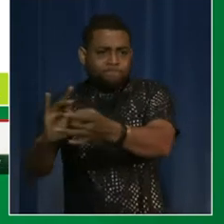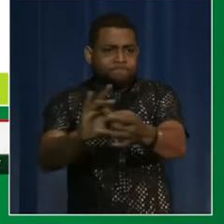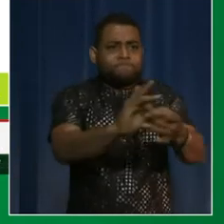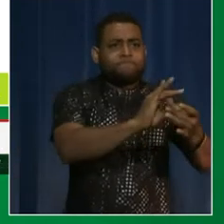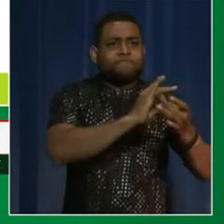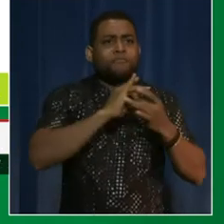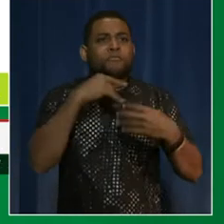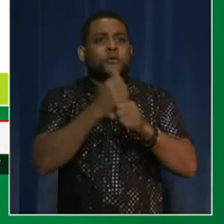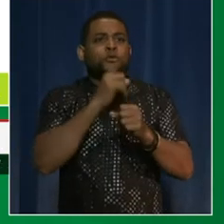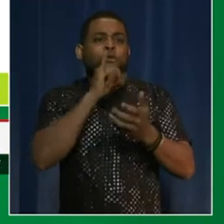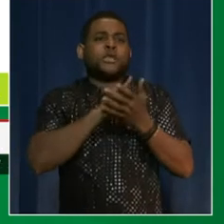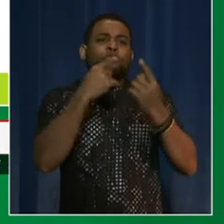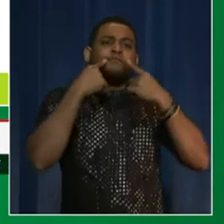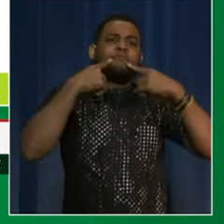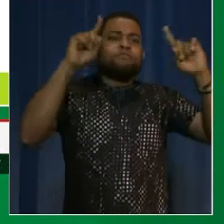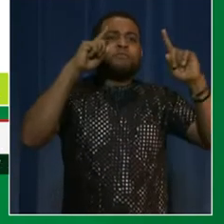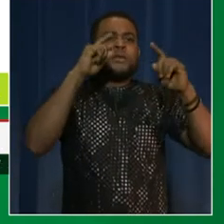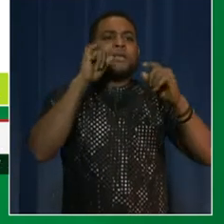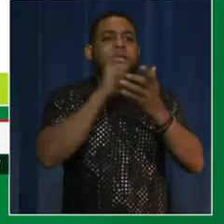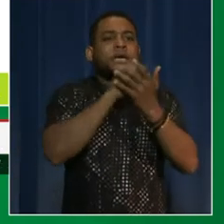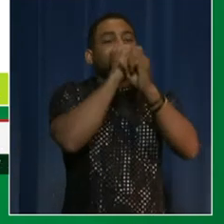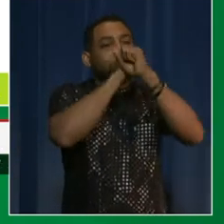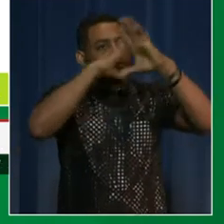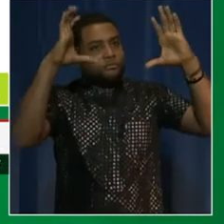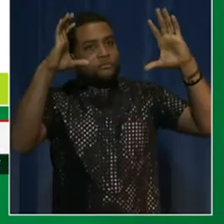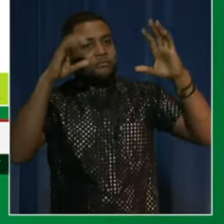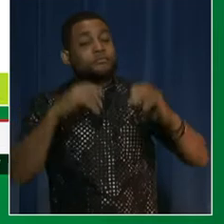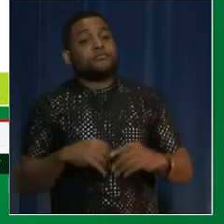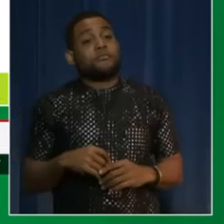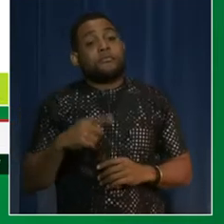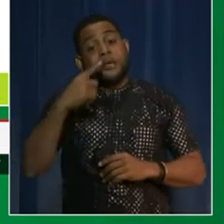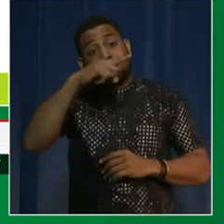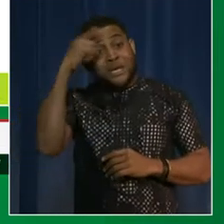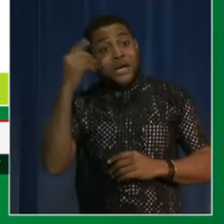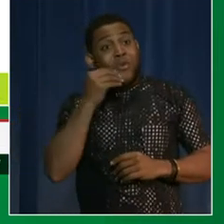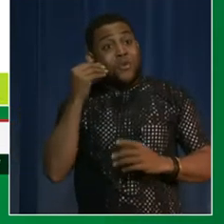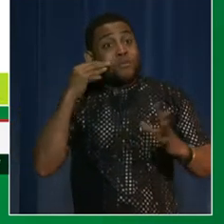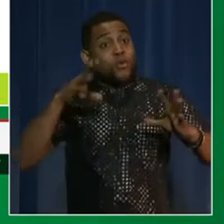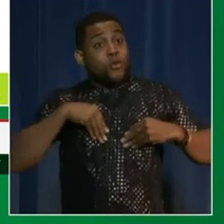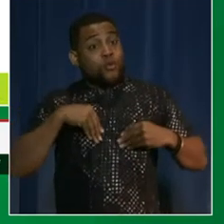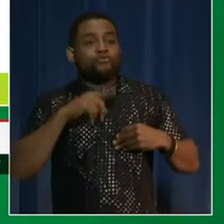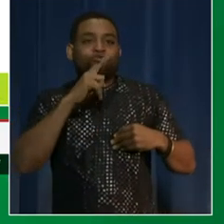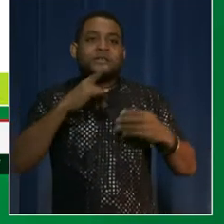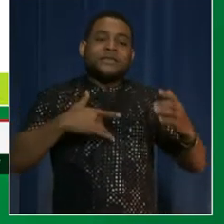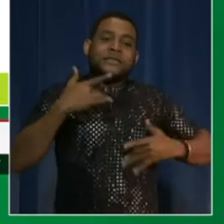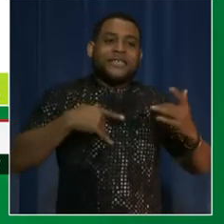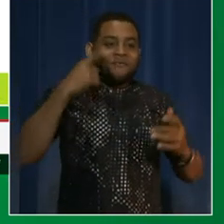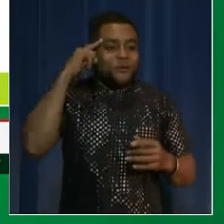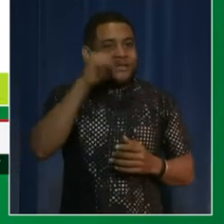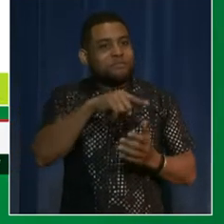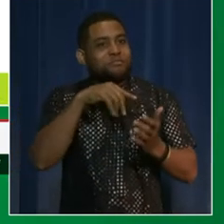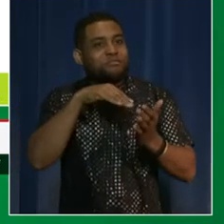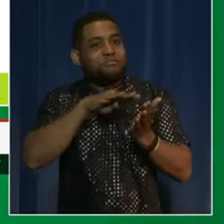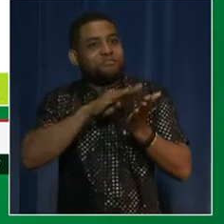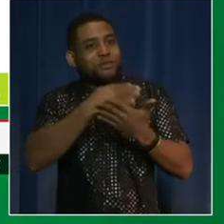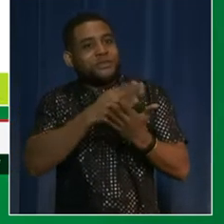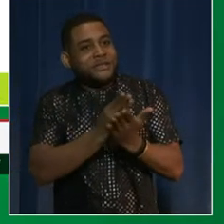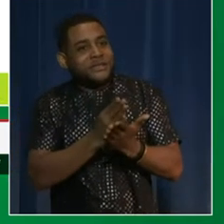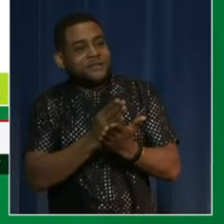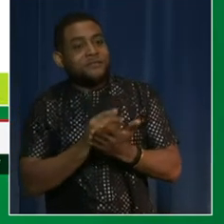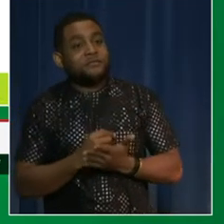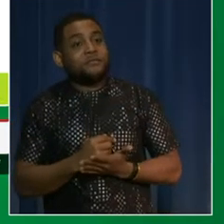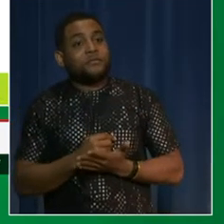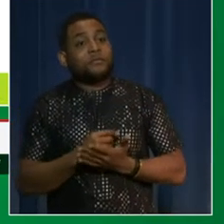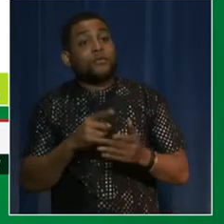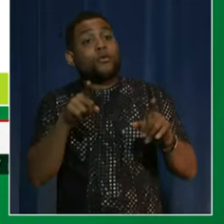Homeownership Strike Force is something that is new and exciting for this budget. We've also got some great programs in our to help